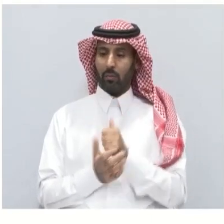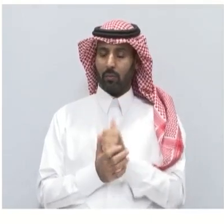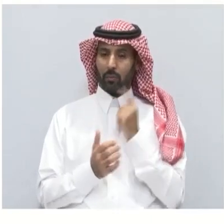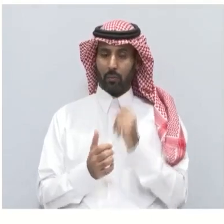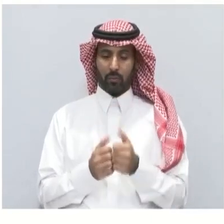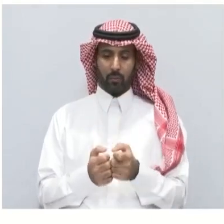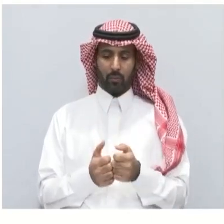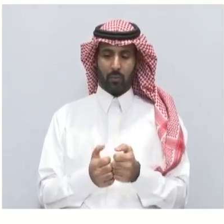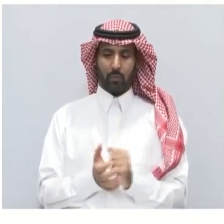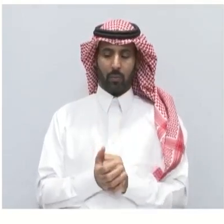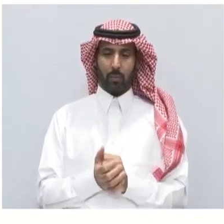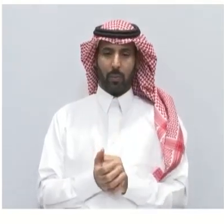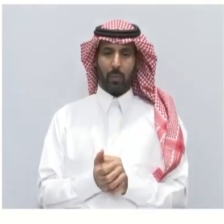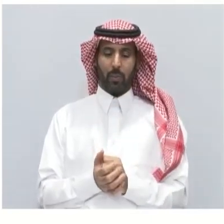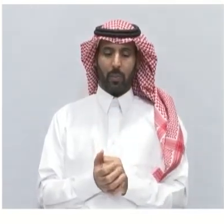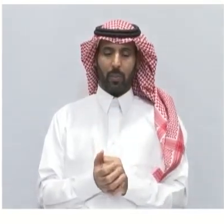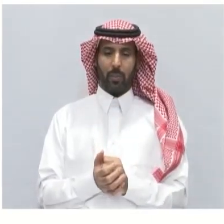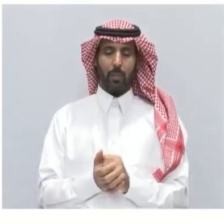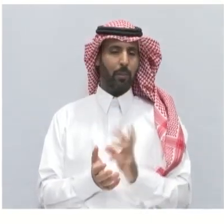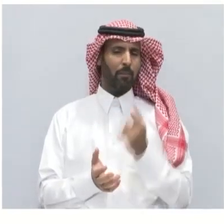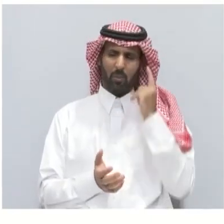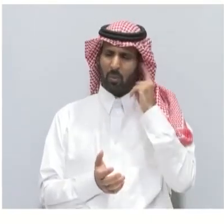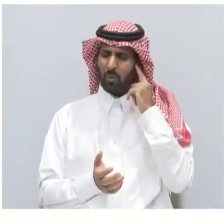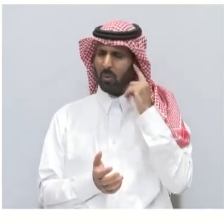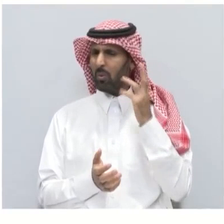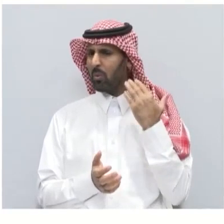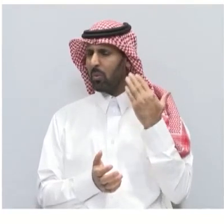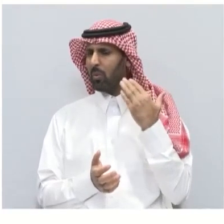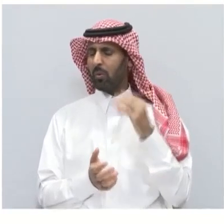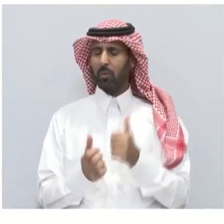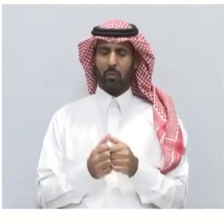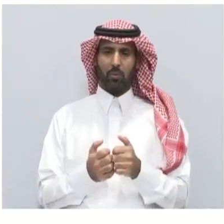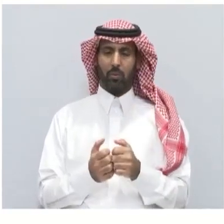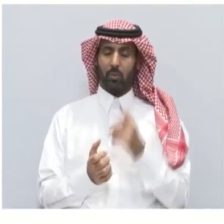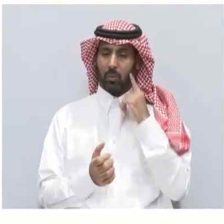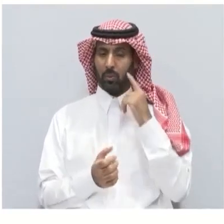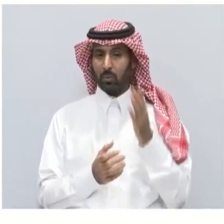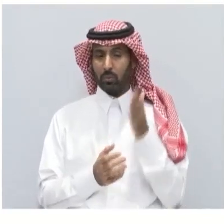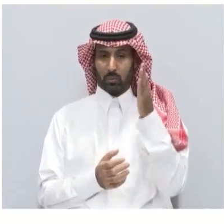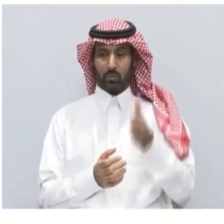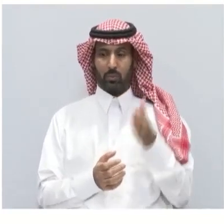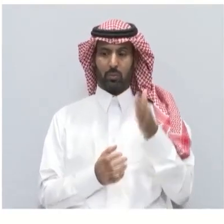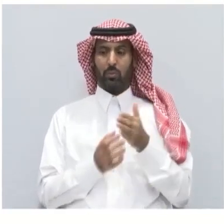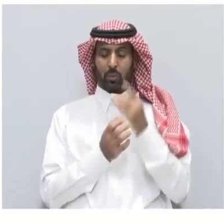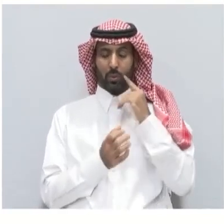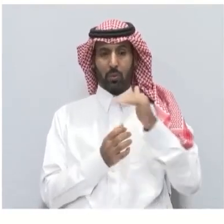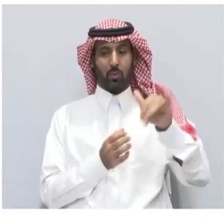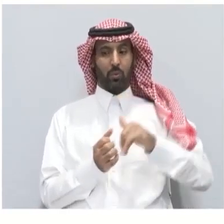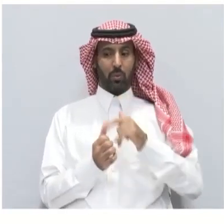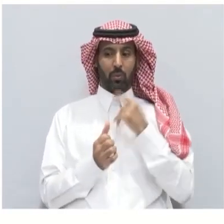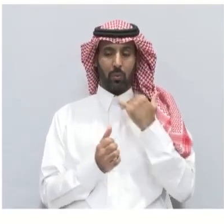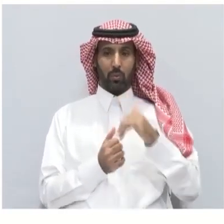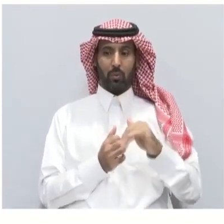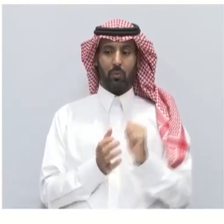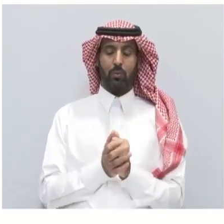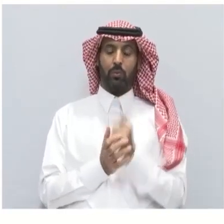him because he might not hear the phone if there are trains going back and forth.